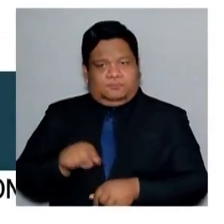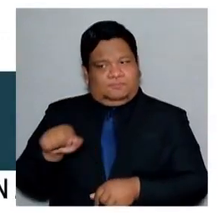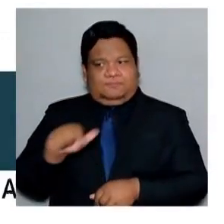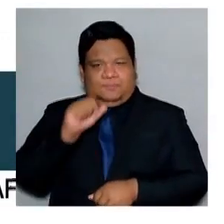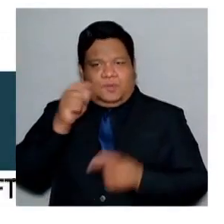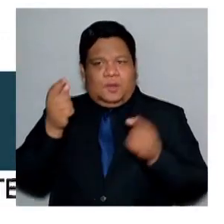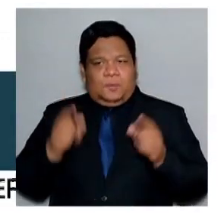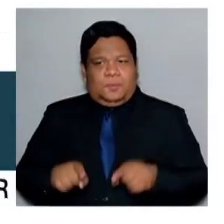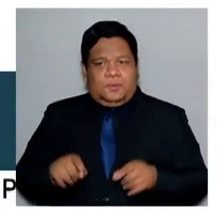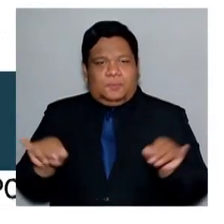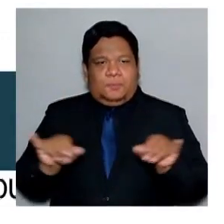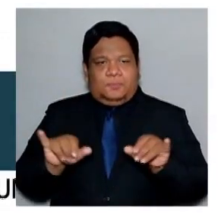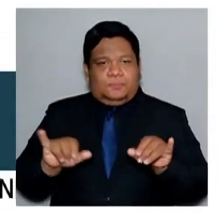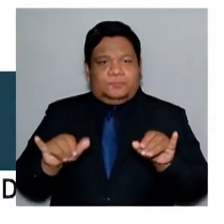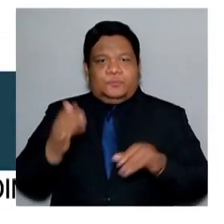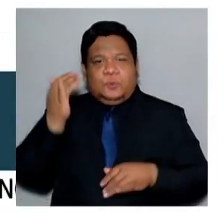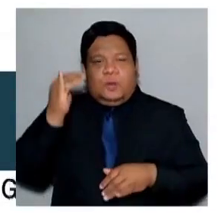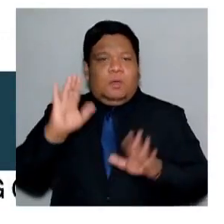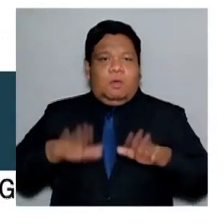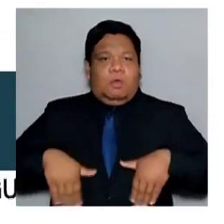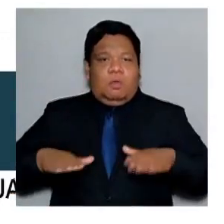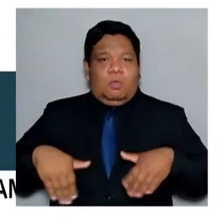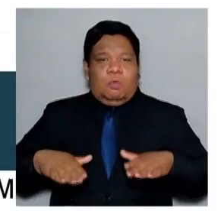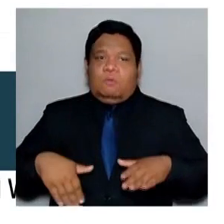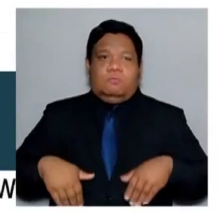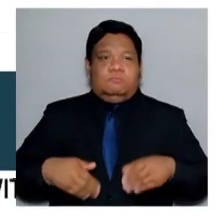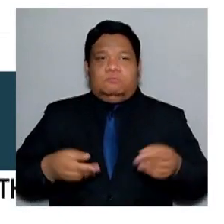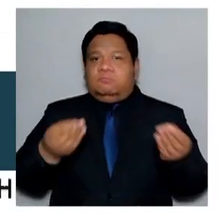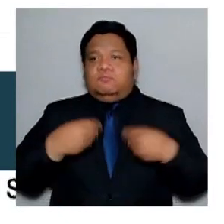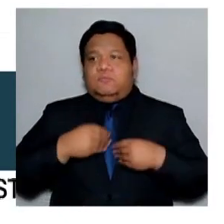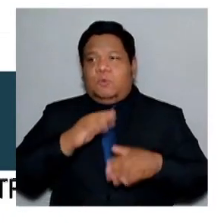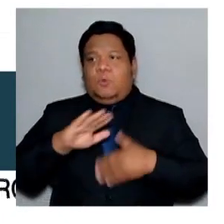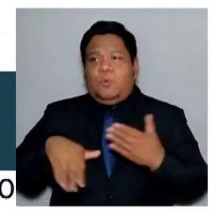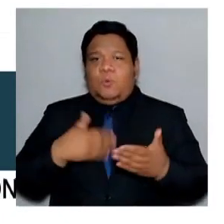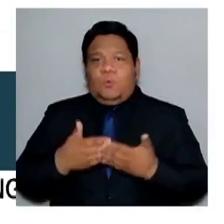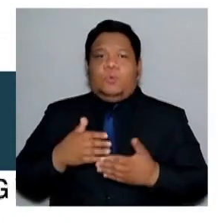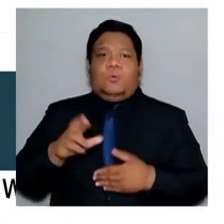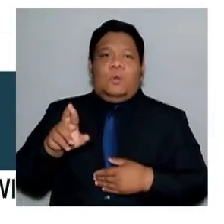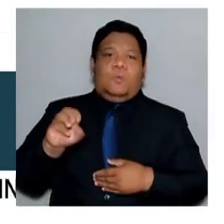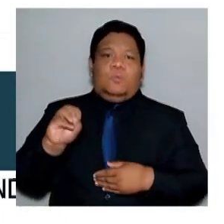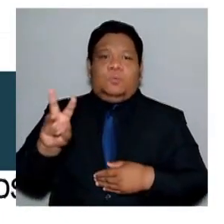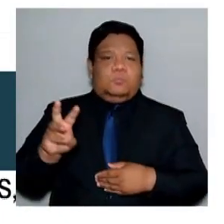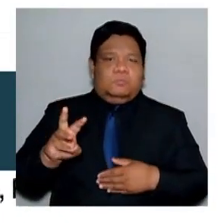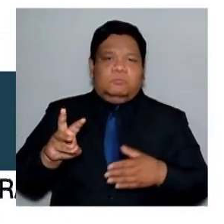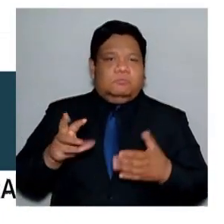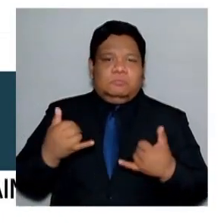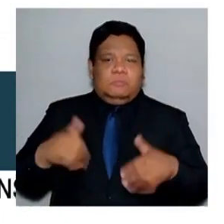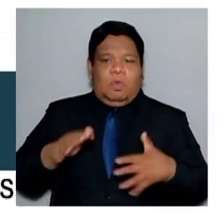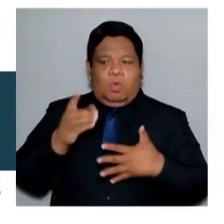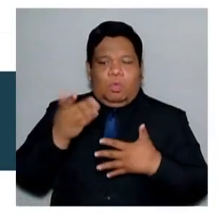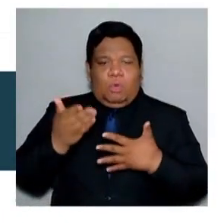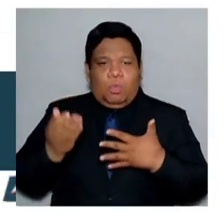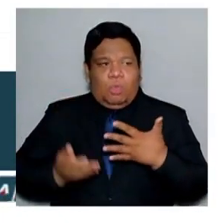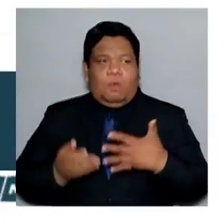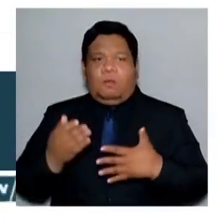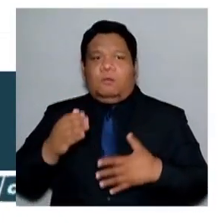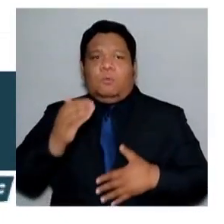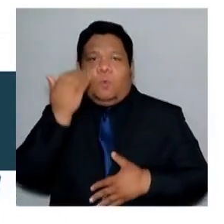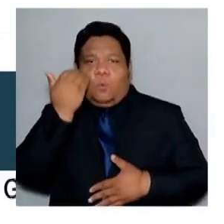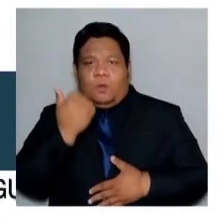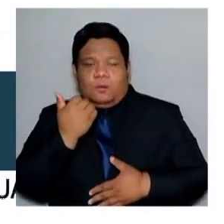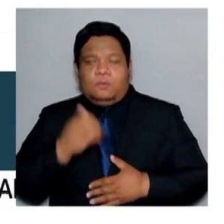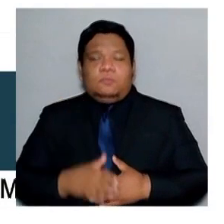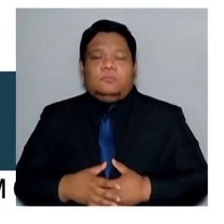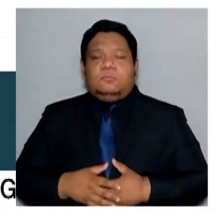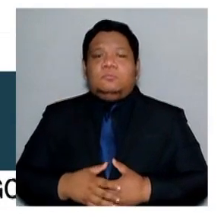have not turned us all, the vast majority of our right-of-way has no documentation. And that poses